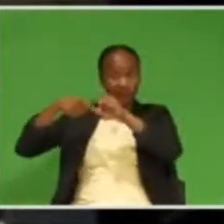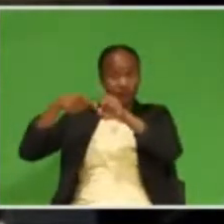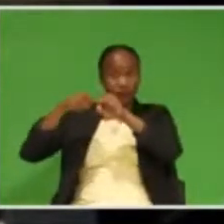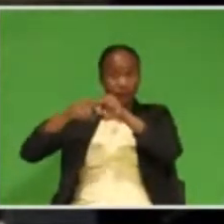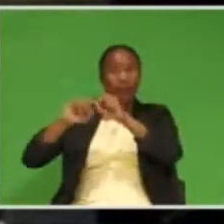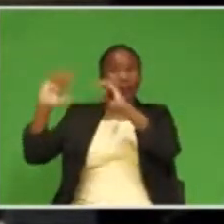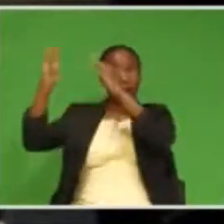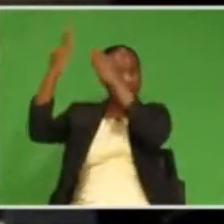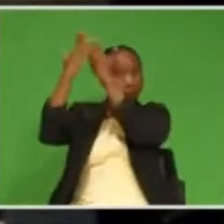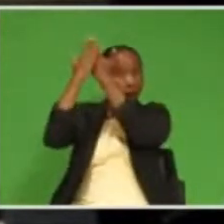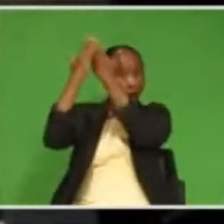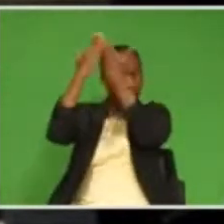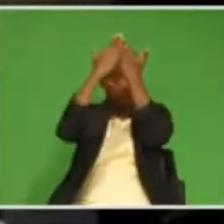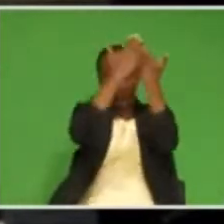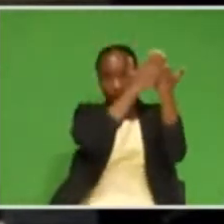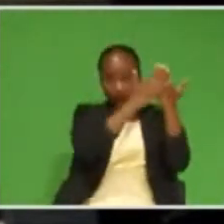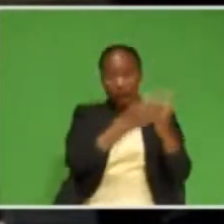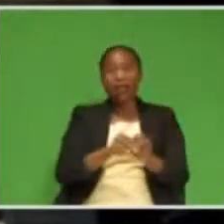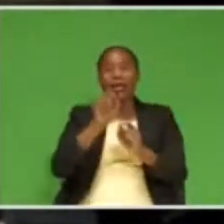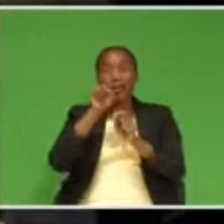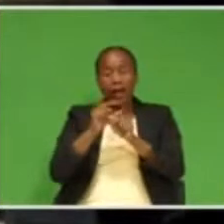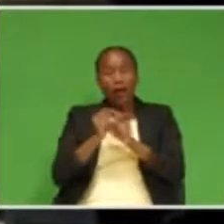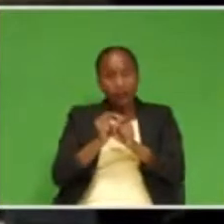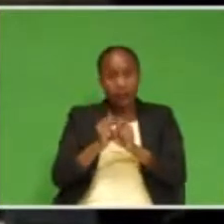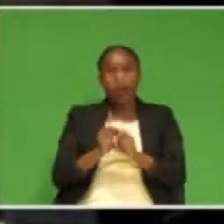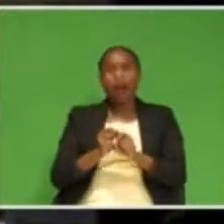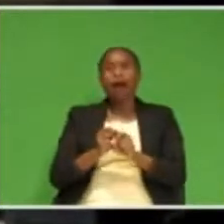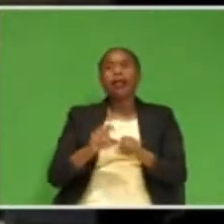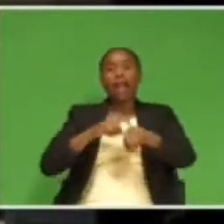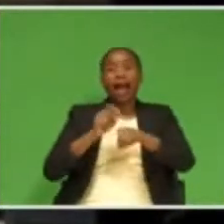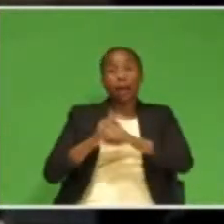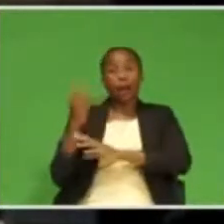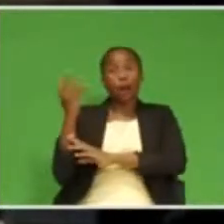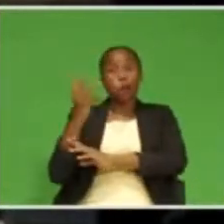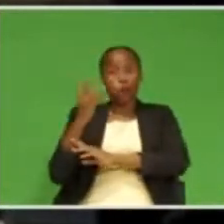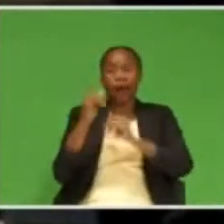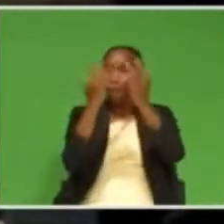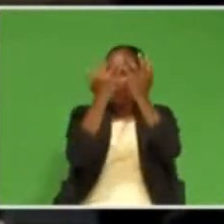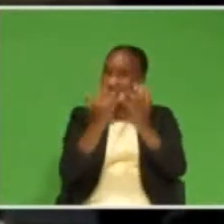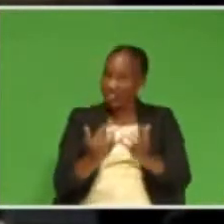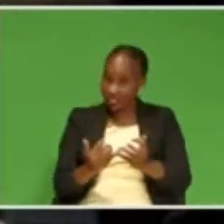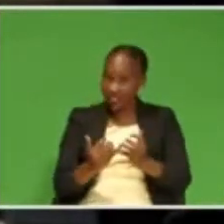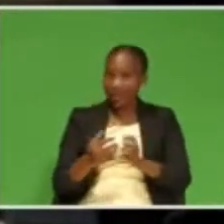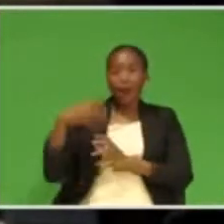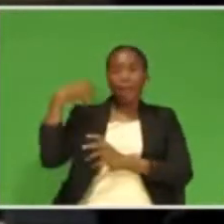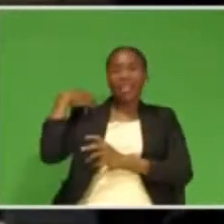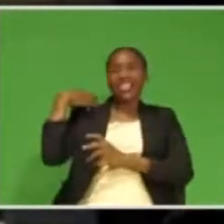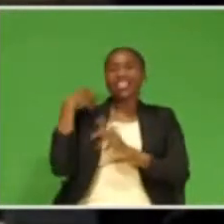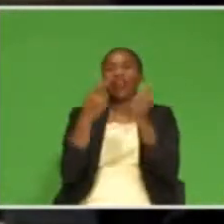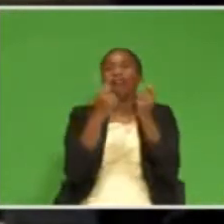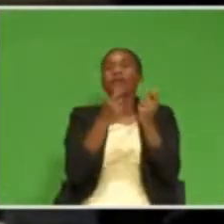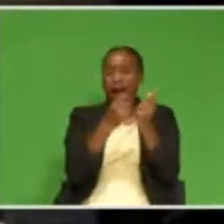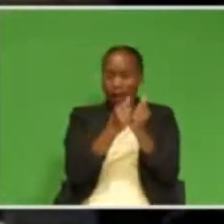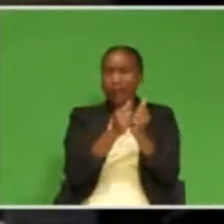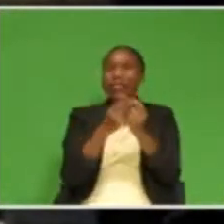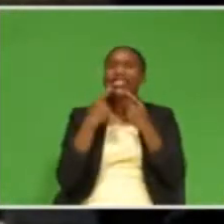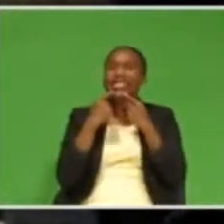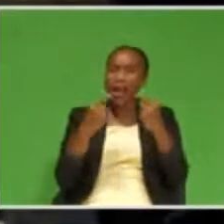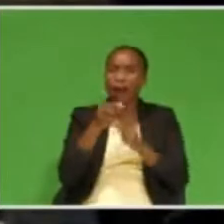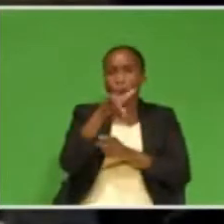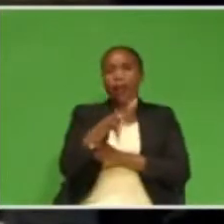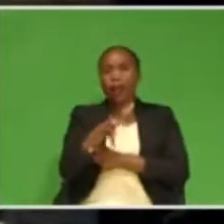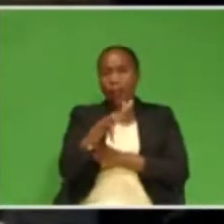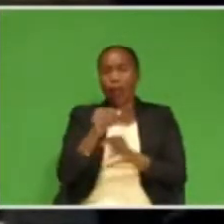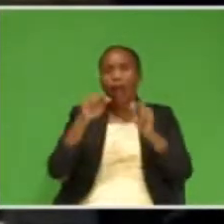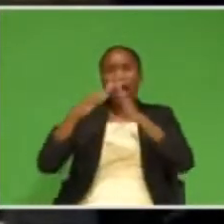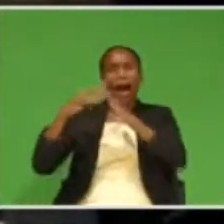speech, the Minister of Finance will outline how households will be assisted and